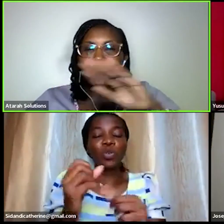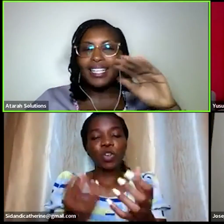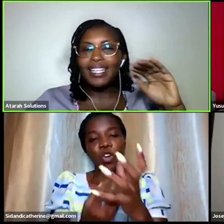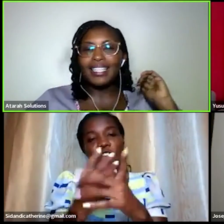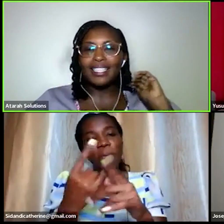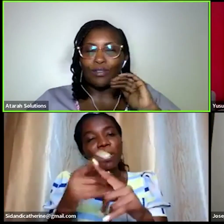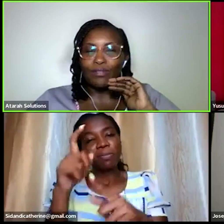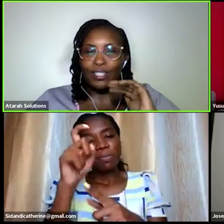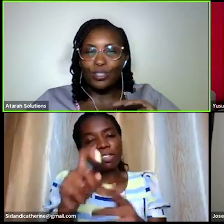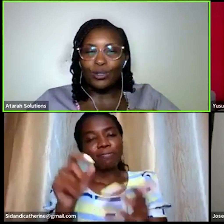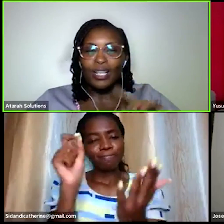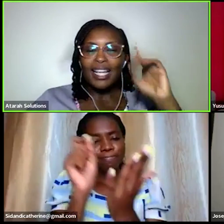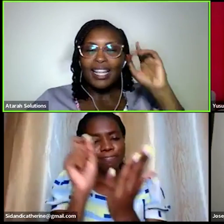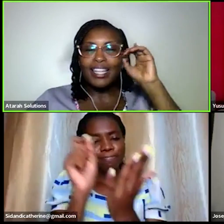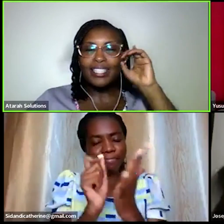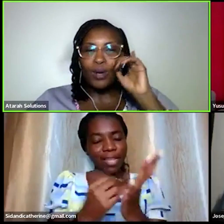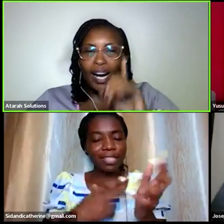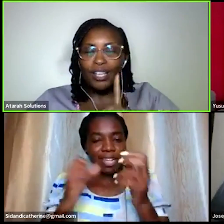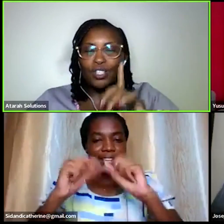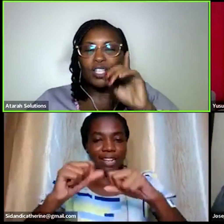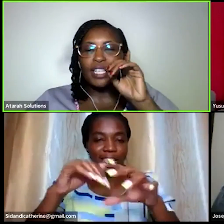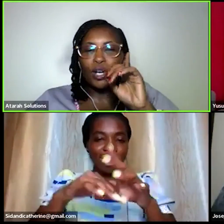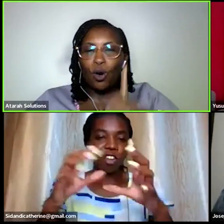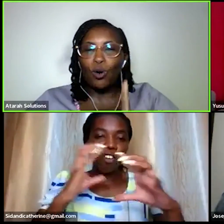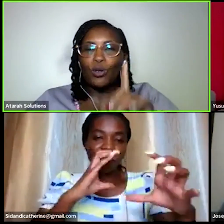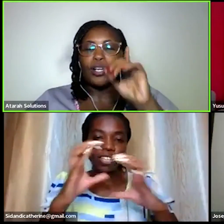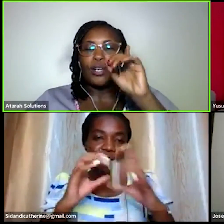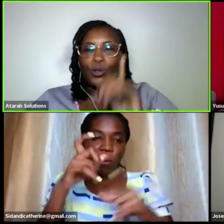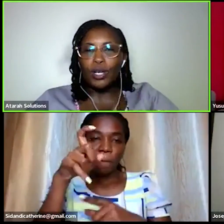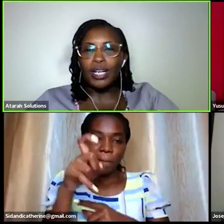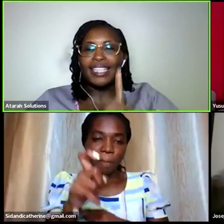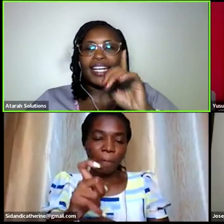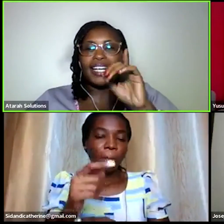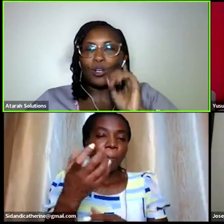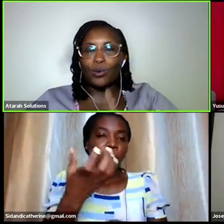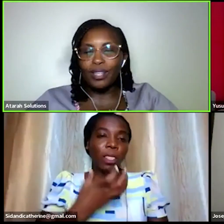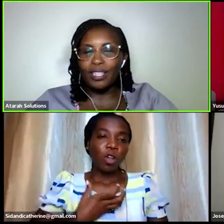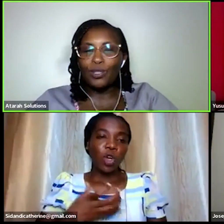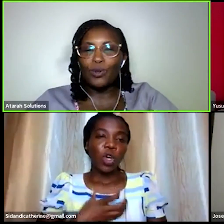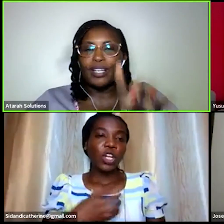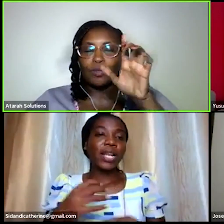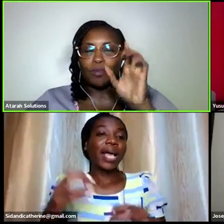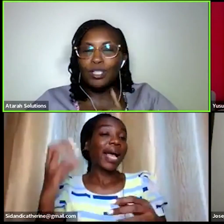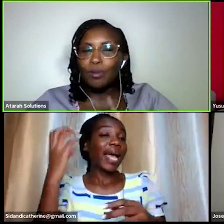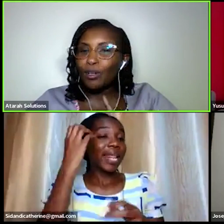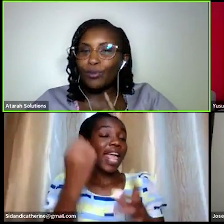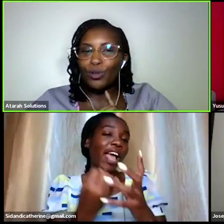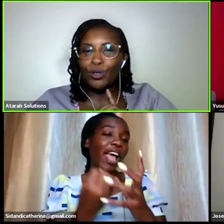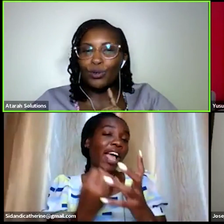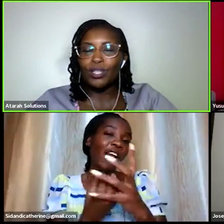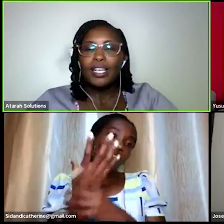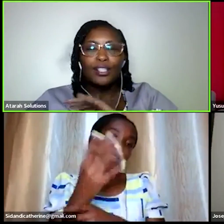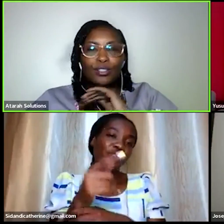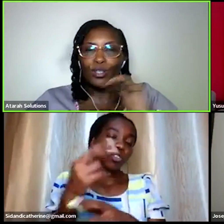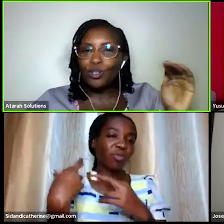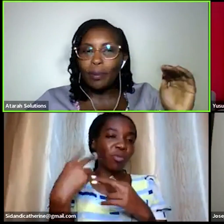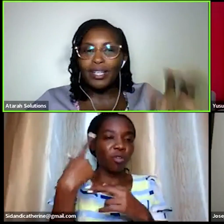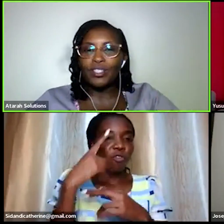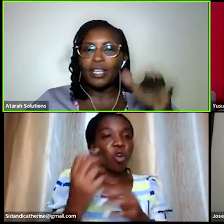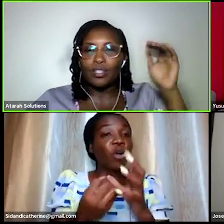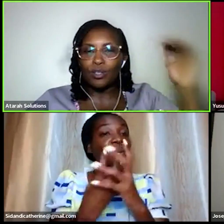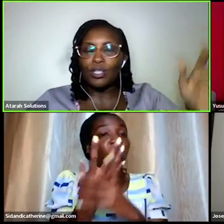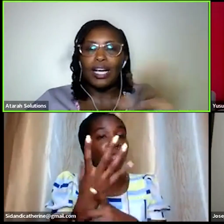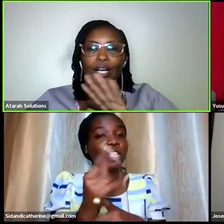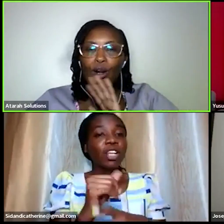have agreed in this conversation that you actually own your career growth. You are responsible for your growth. It's not